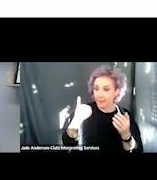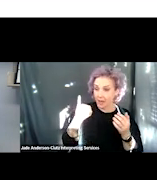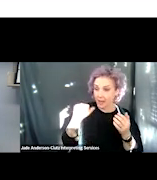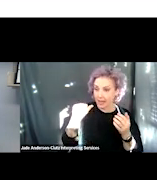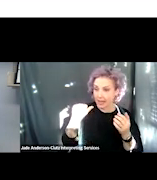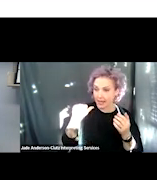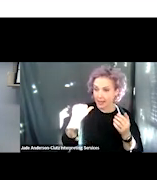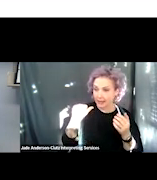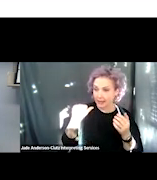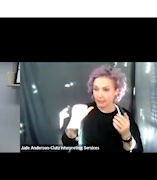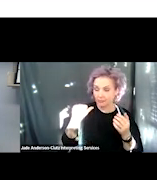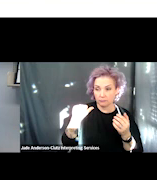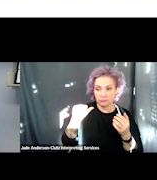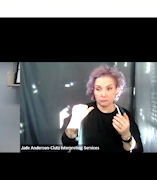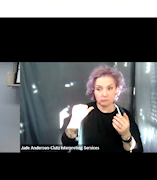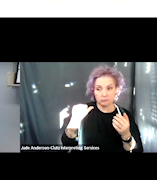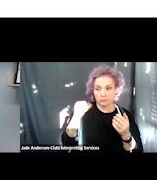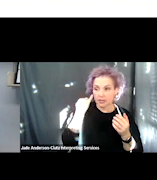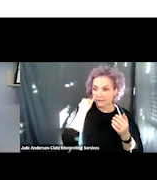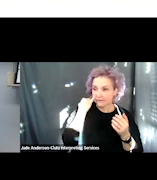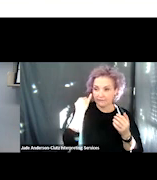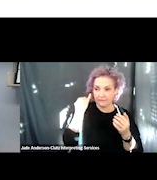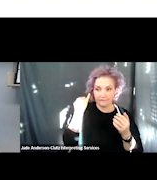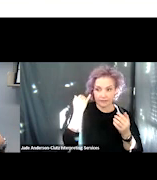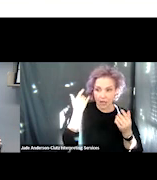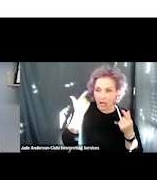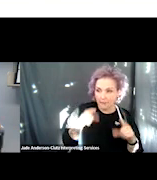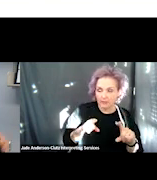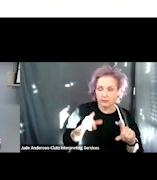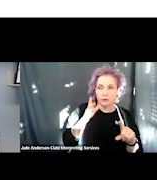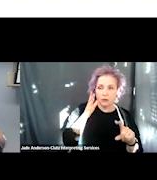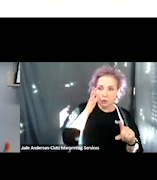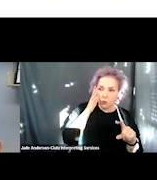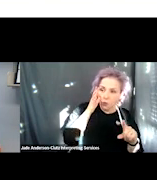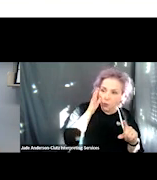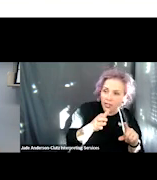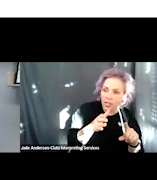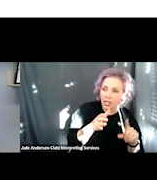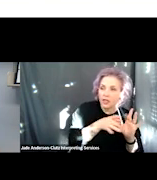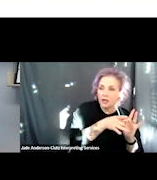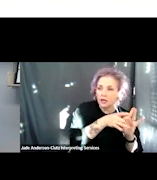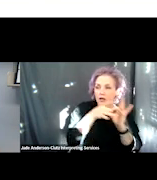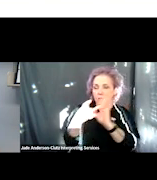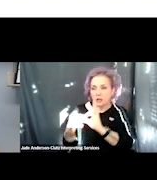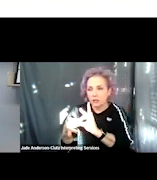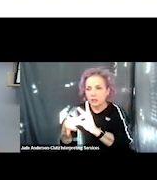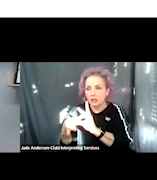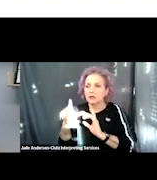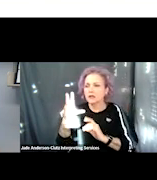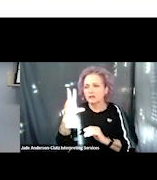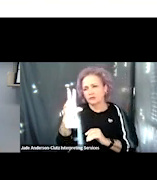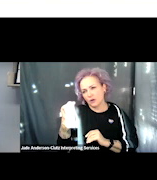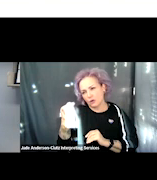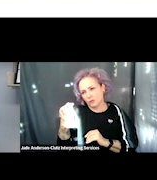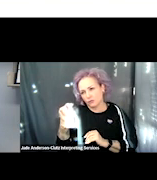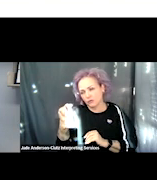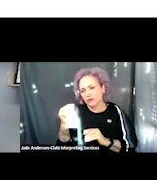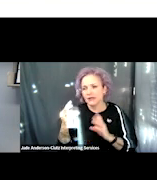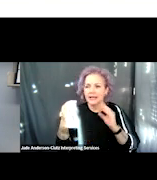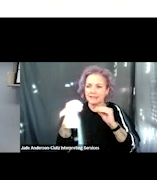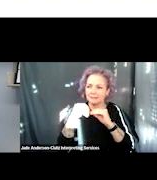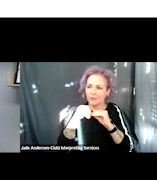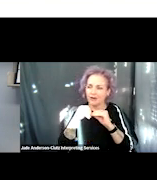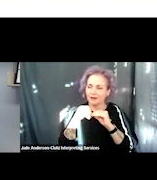that maternal immune activation happens in isolation, it happens in context of other things. And you can see here there are factors